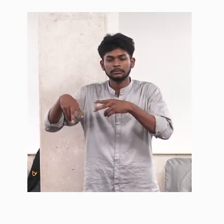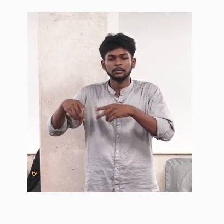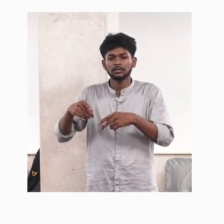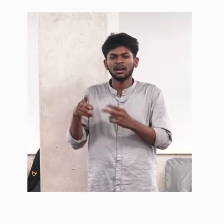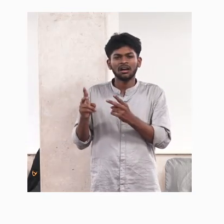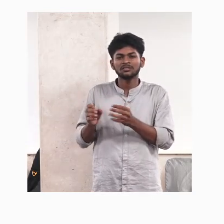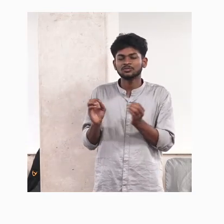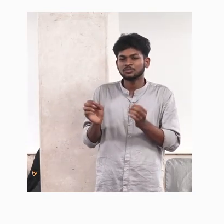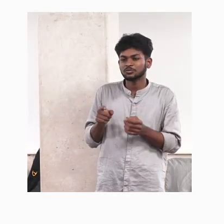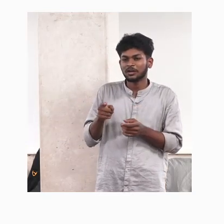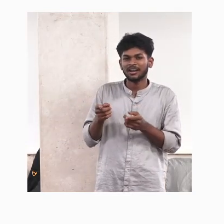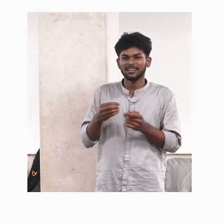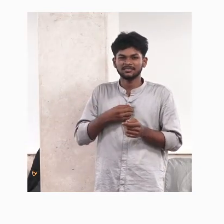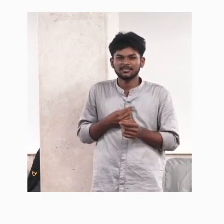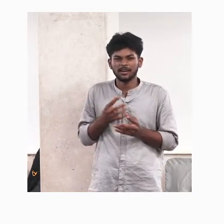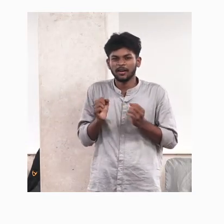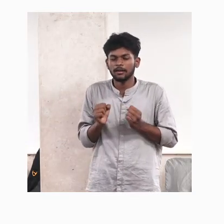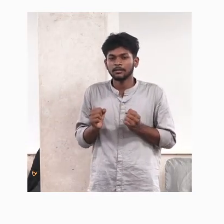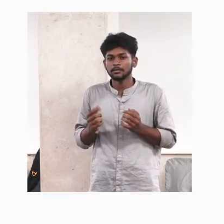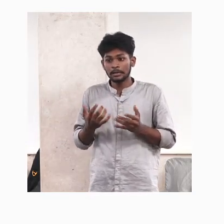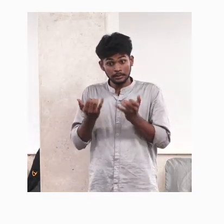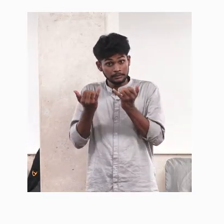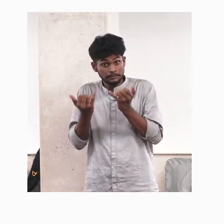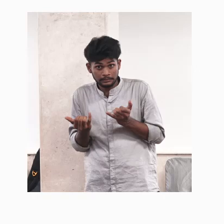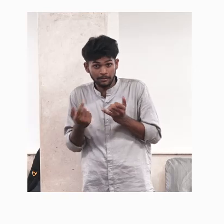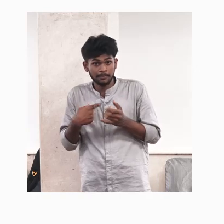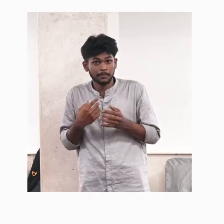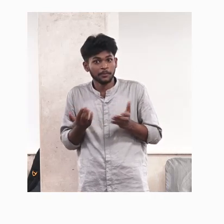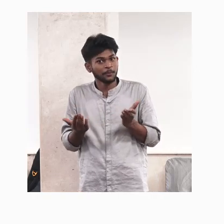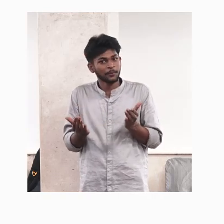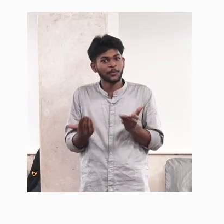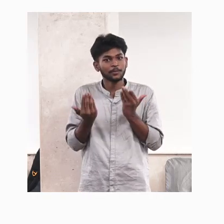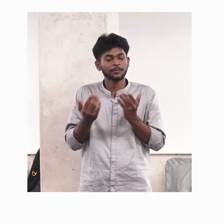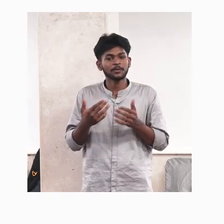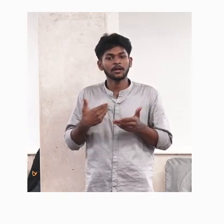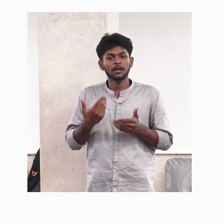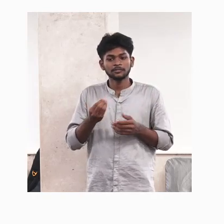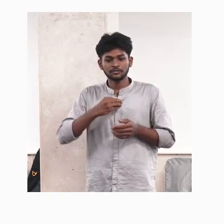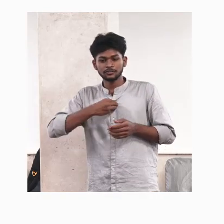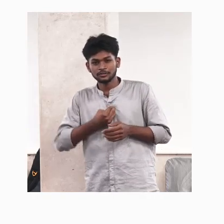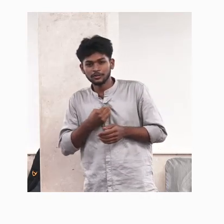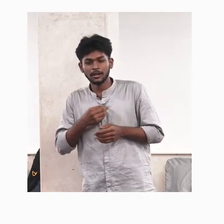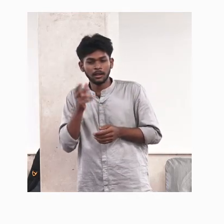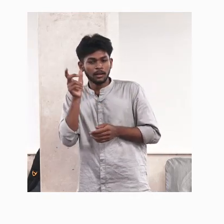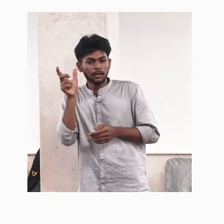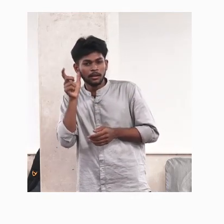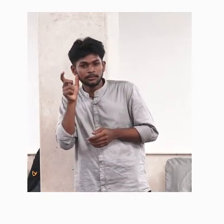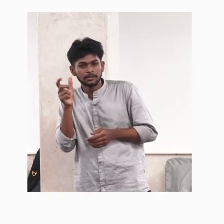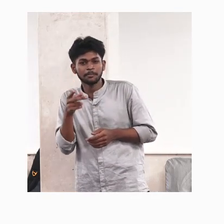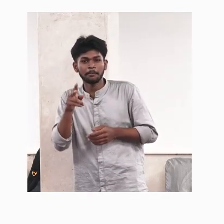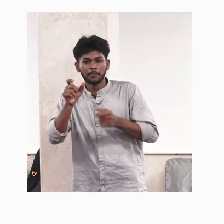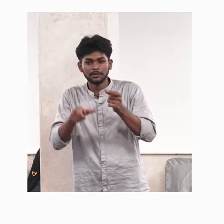and now I'm able to tolerate it and listen to that